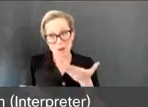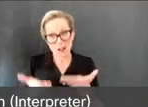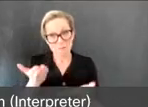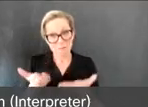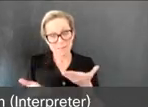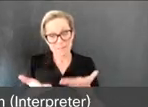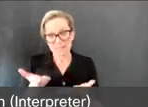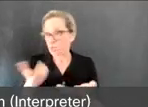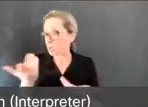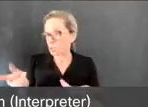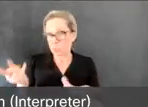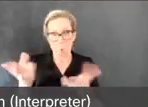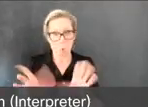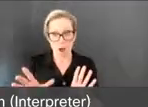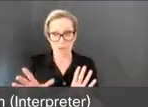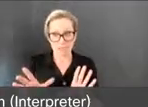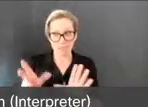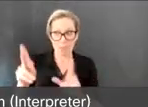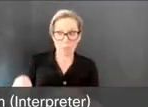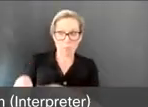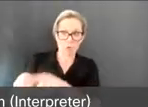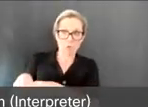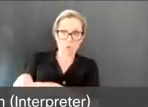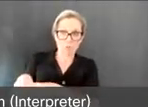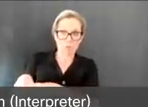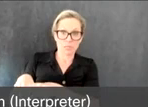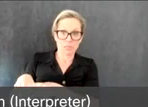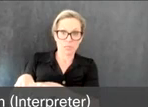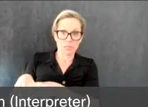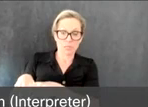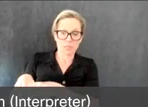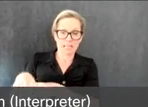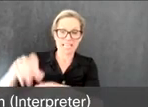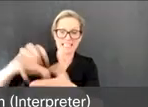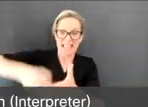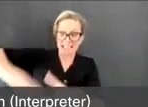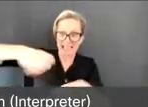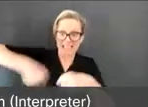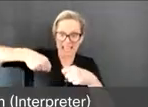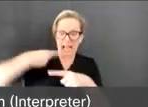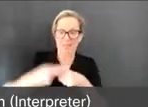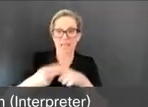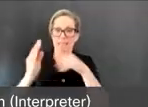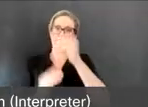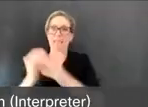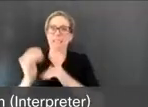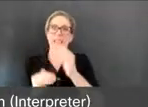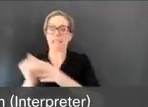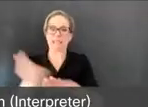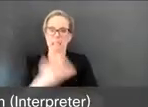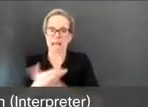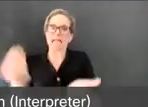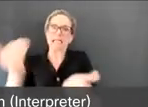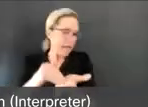the unlicensed person to do that dig out and refurnishing or refurbishing of the